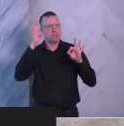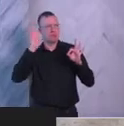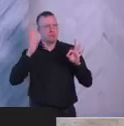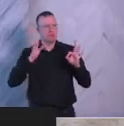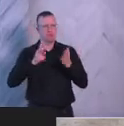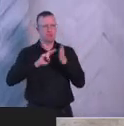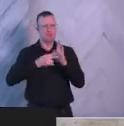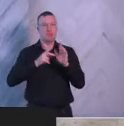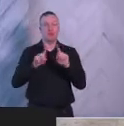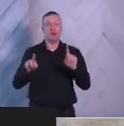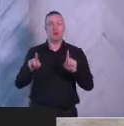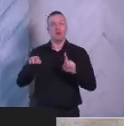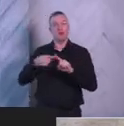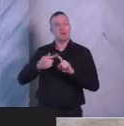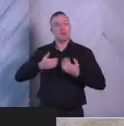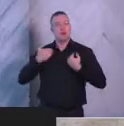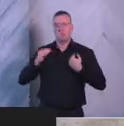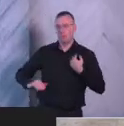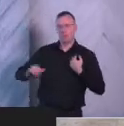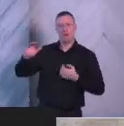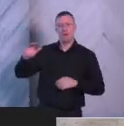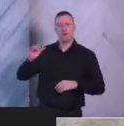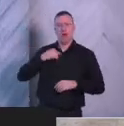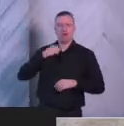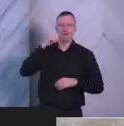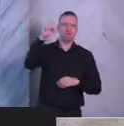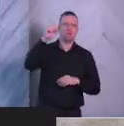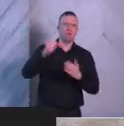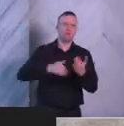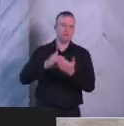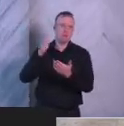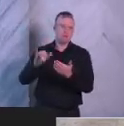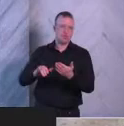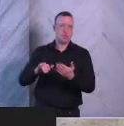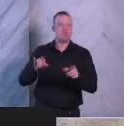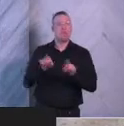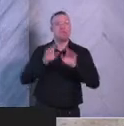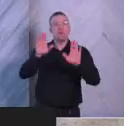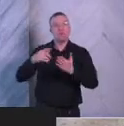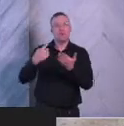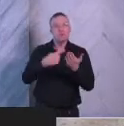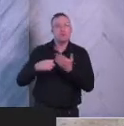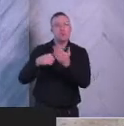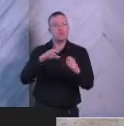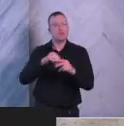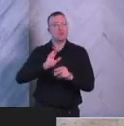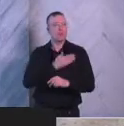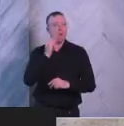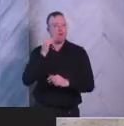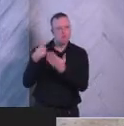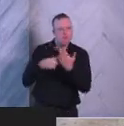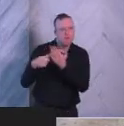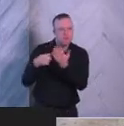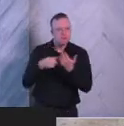But as a child, you know, I kind of rebelled against that, and it had great conversations in our home. And I